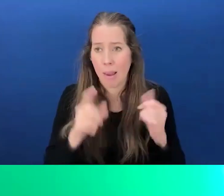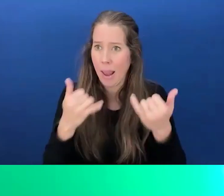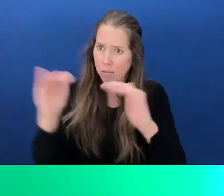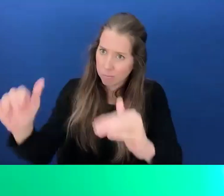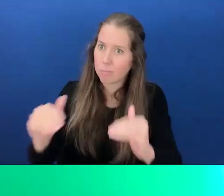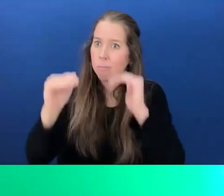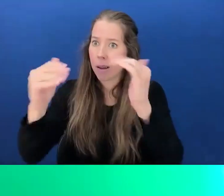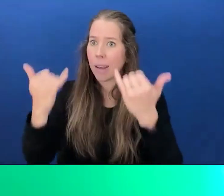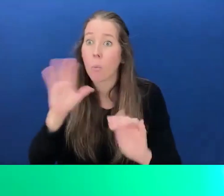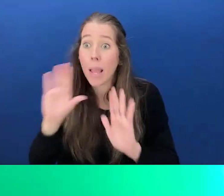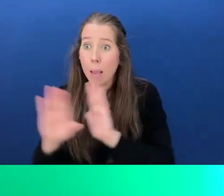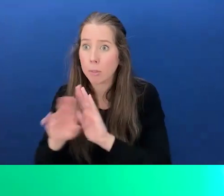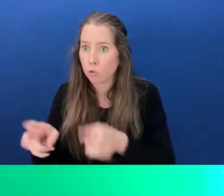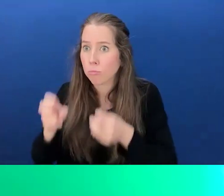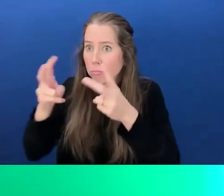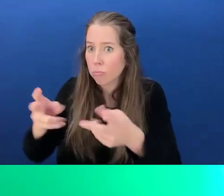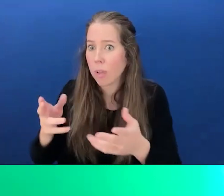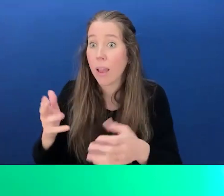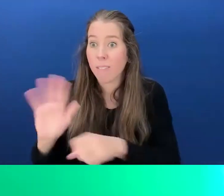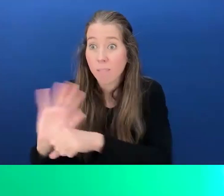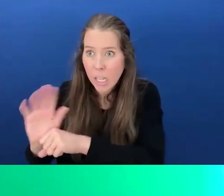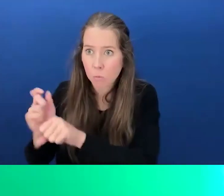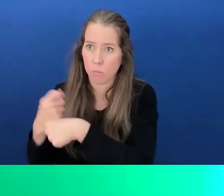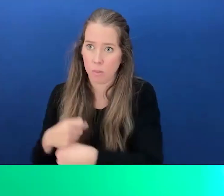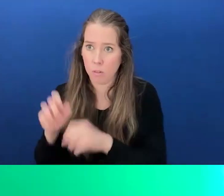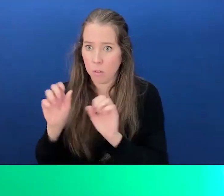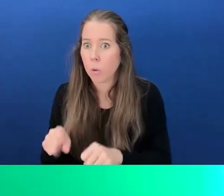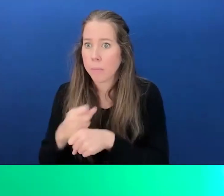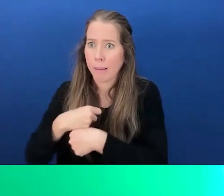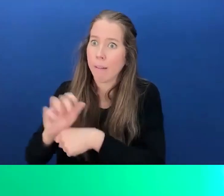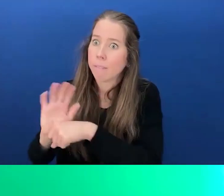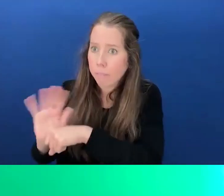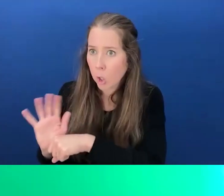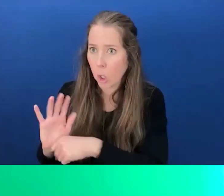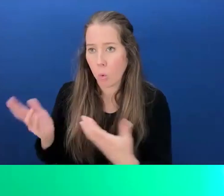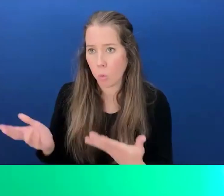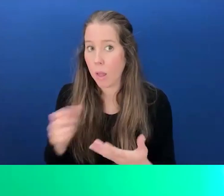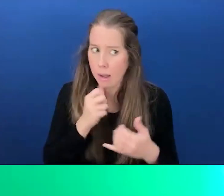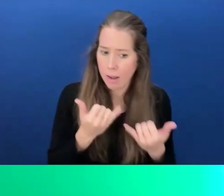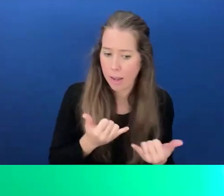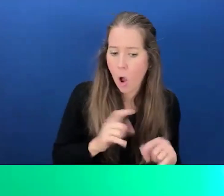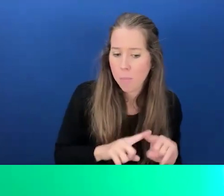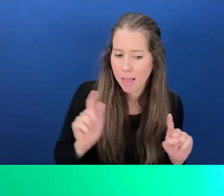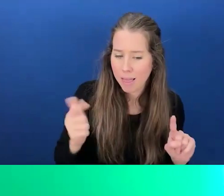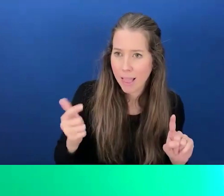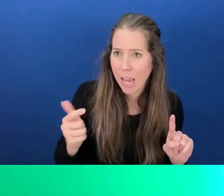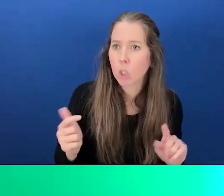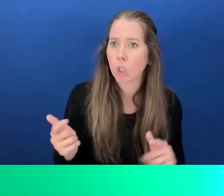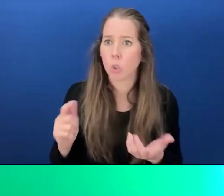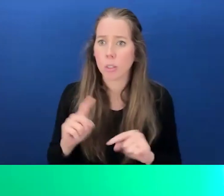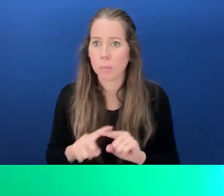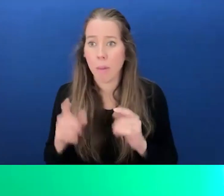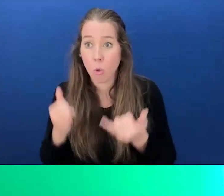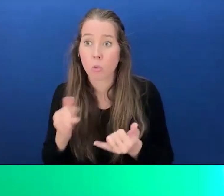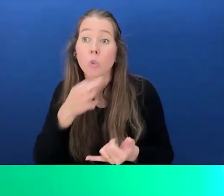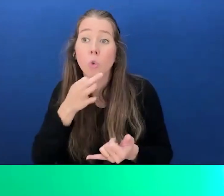bringing images. Now they're even generating videos. So you could even generate a video later, not now, but with Sora and stuff like that. But these are things that are coming